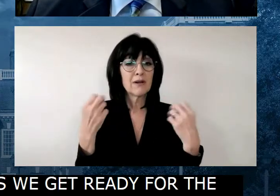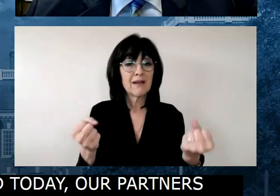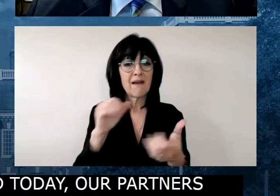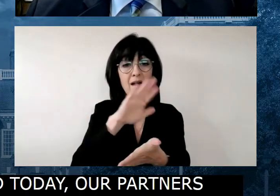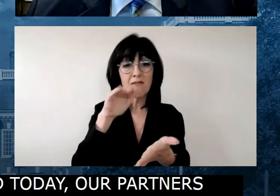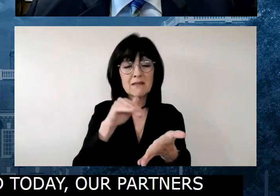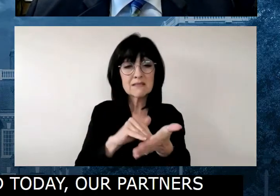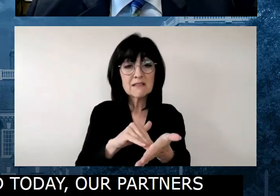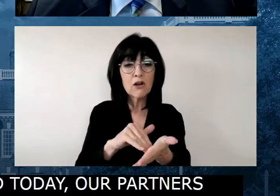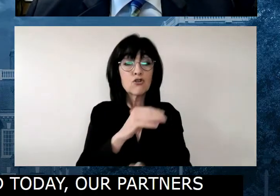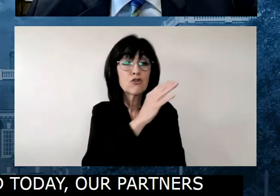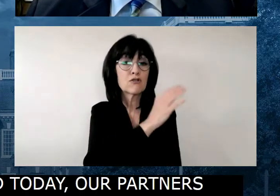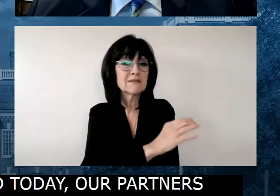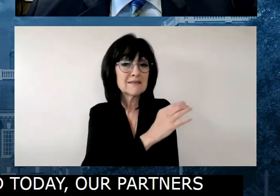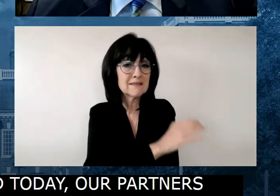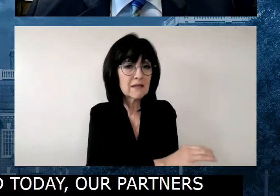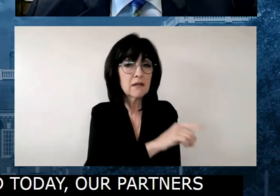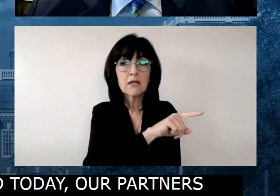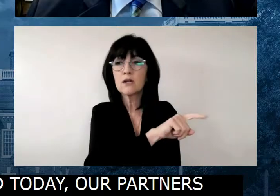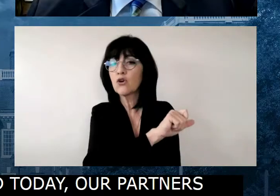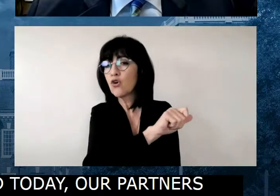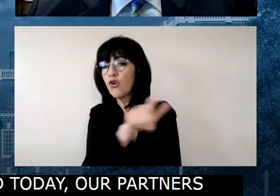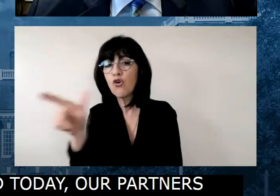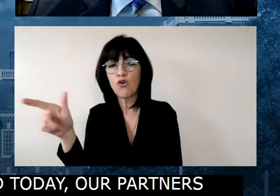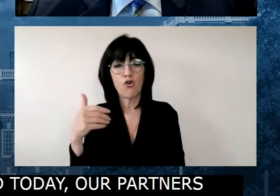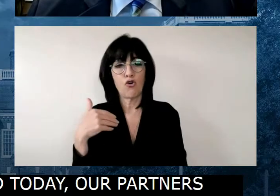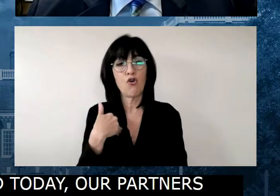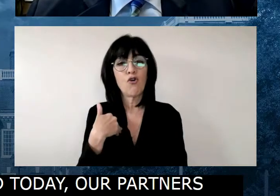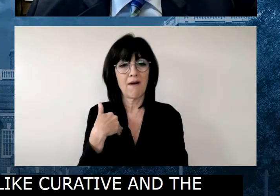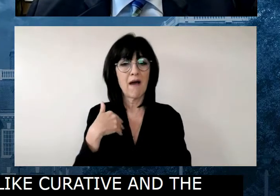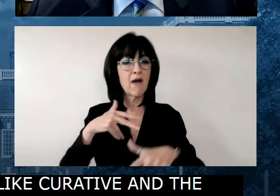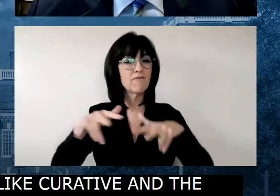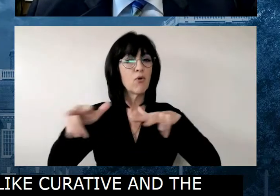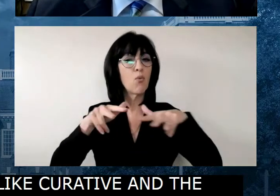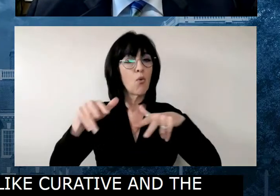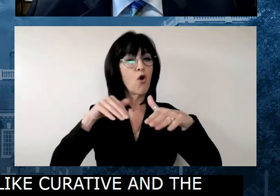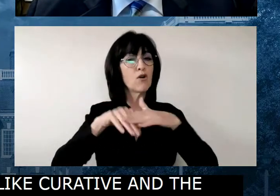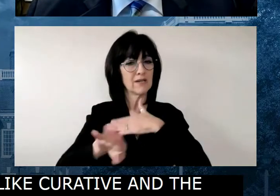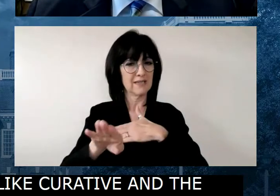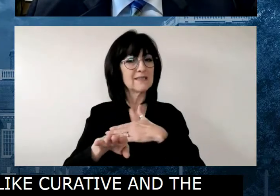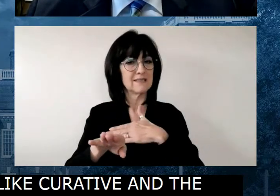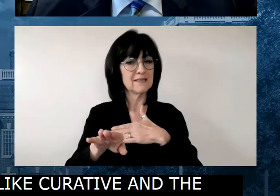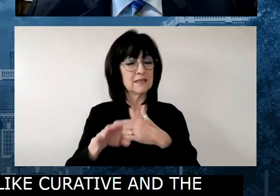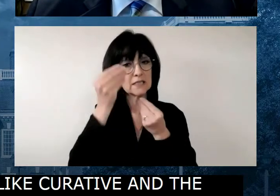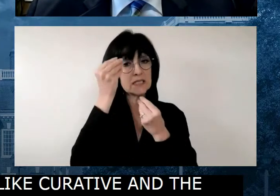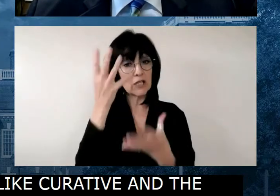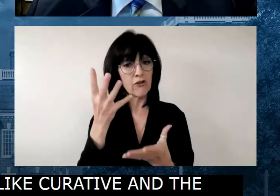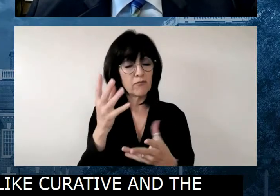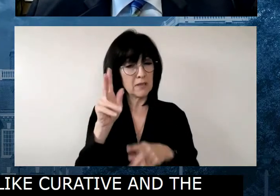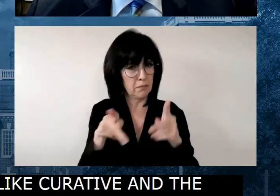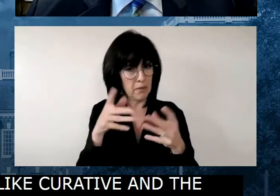have walk-in hours and the standalone sites. All that information can be found at